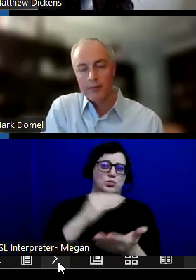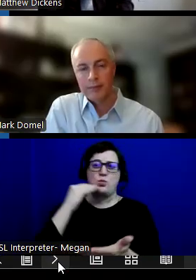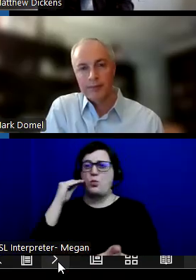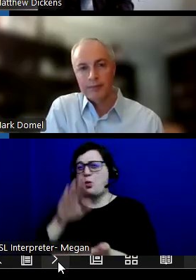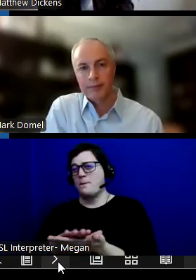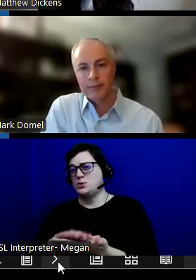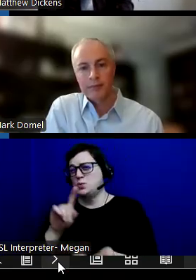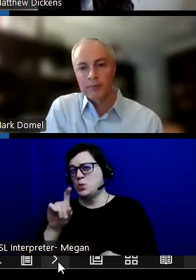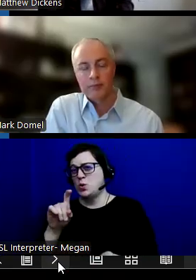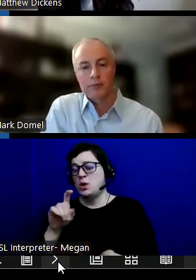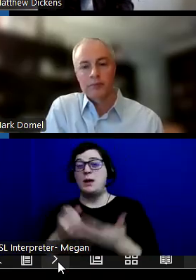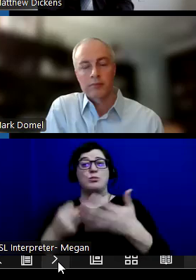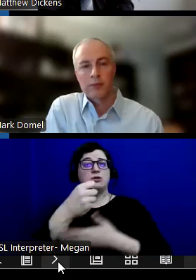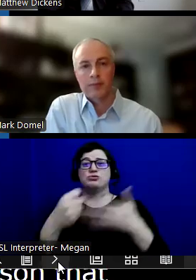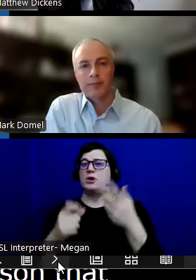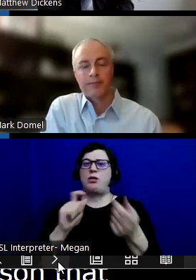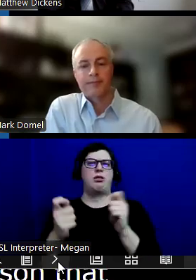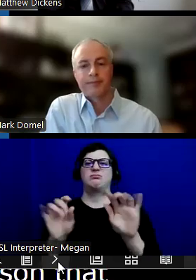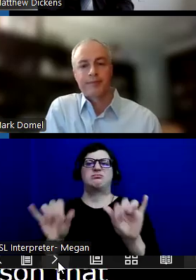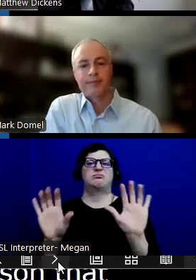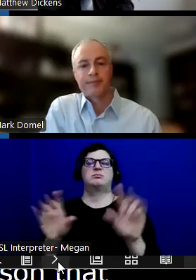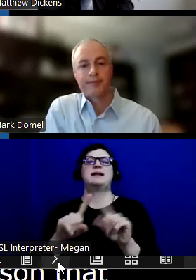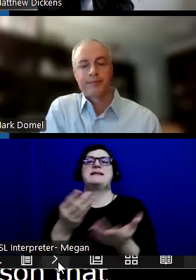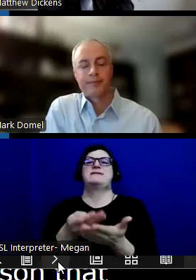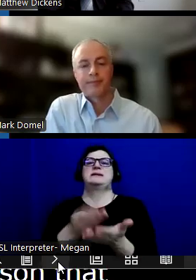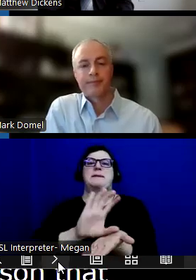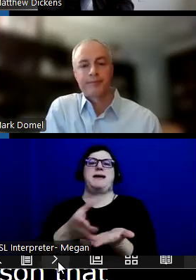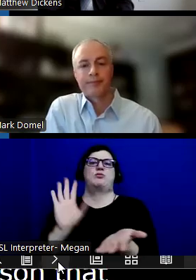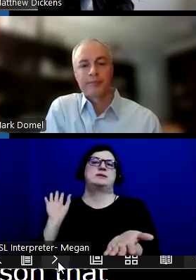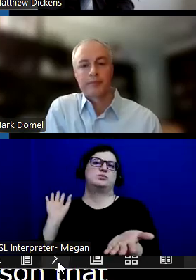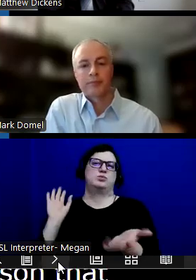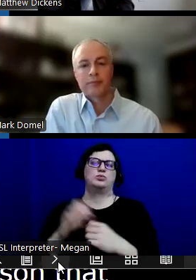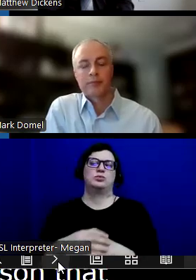The prioritization does not change. It just would be the funding amount.